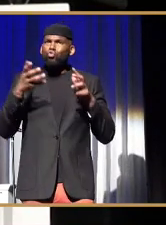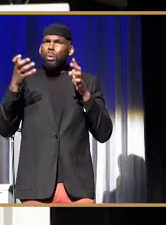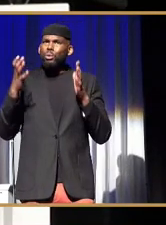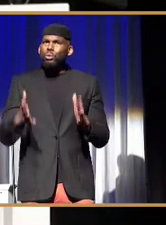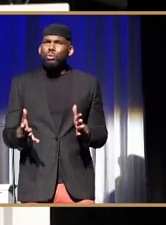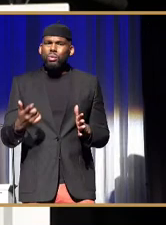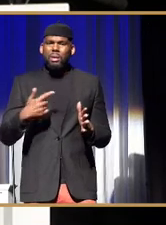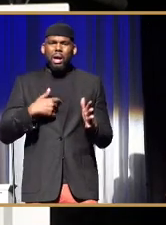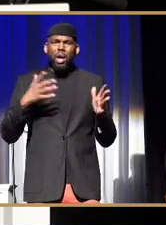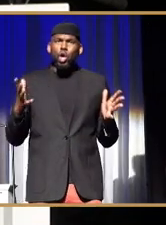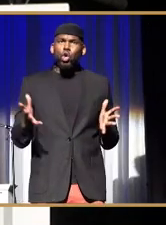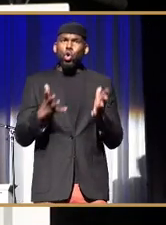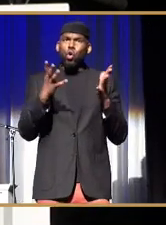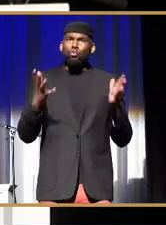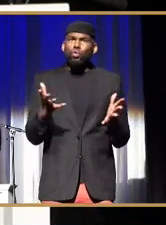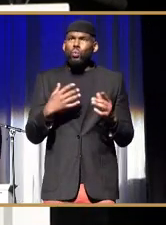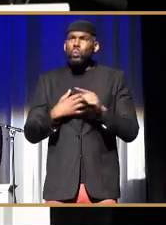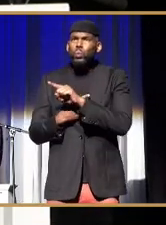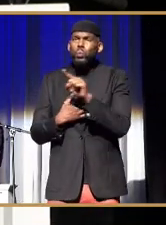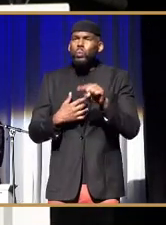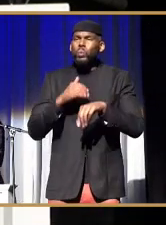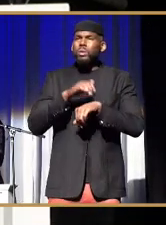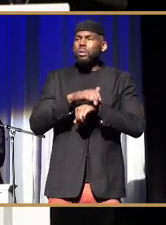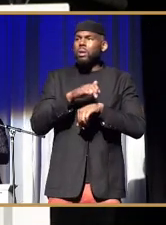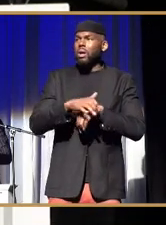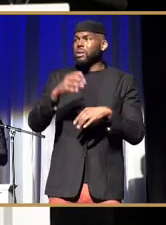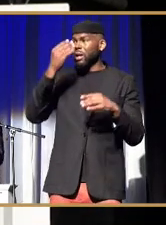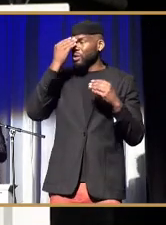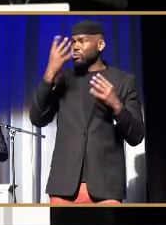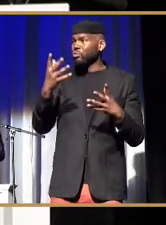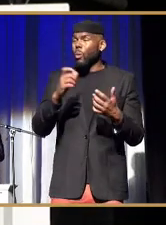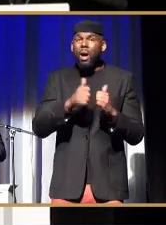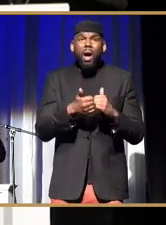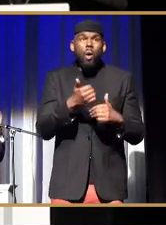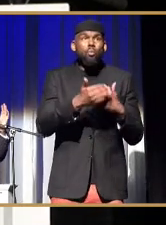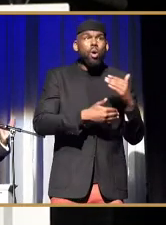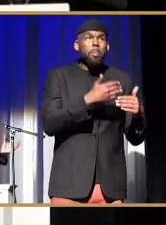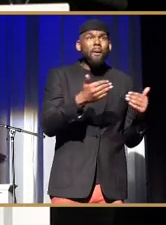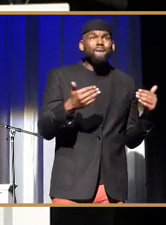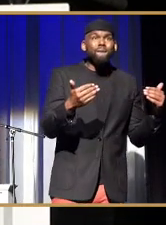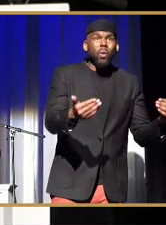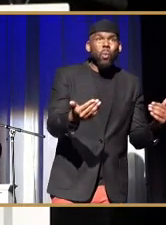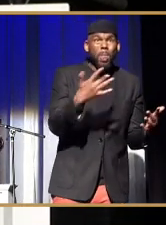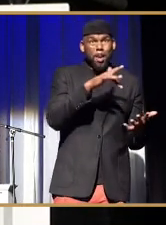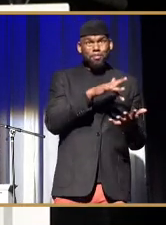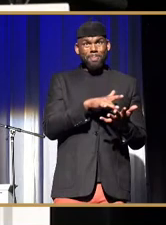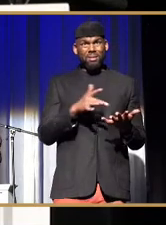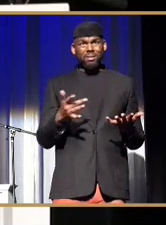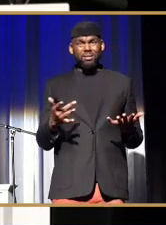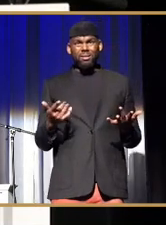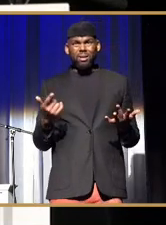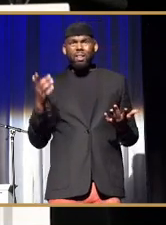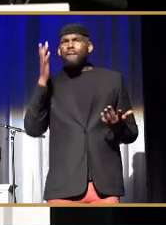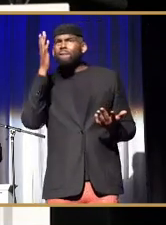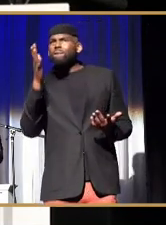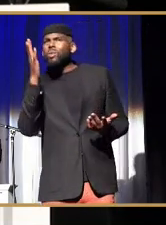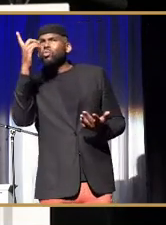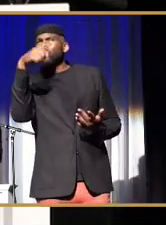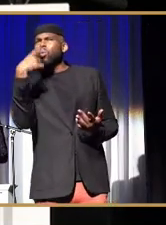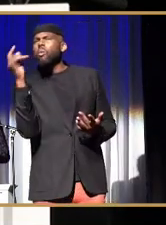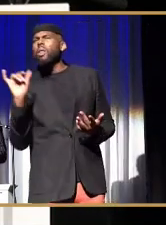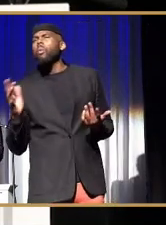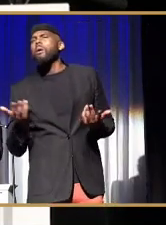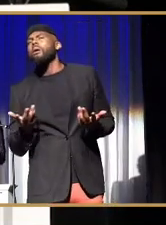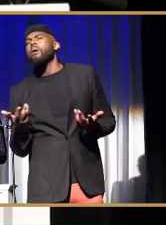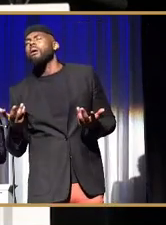want to encourage you tonight to let you know how we're going to move forward in the midst of this catastrophe, what the future will look like,